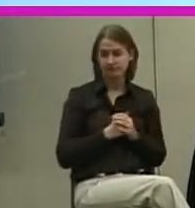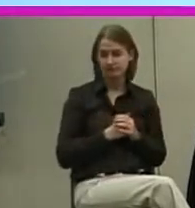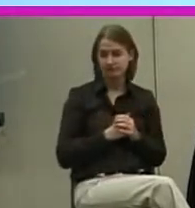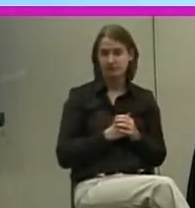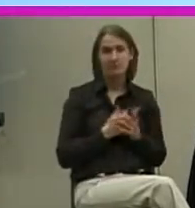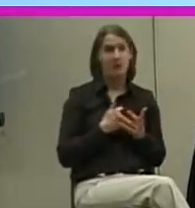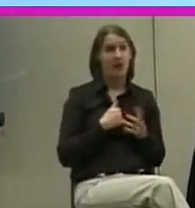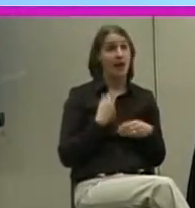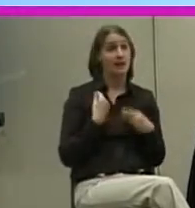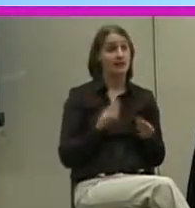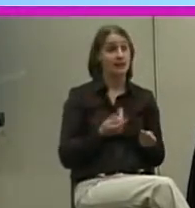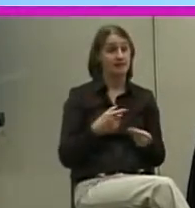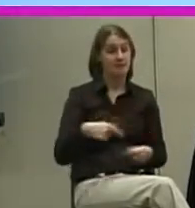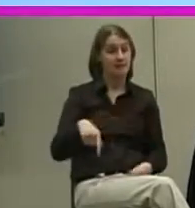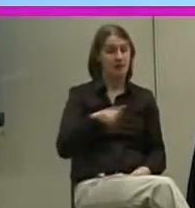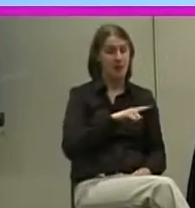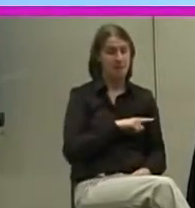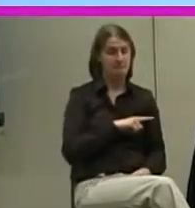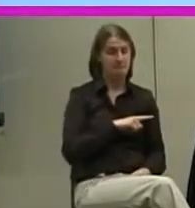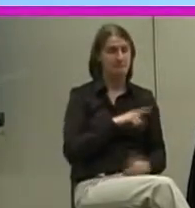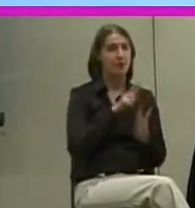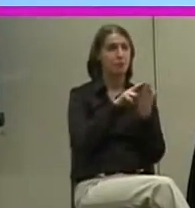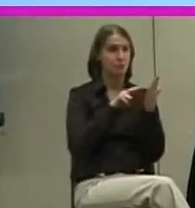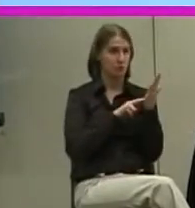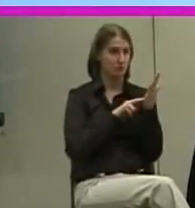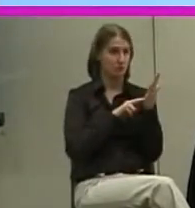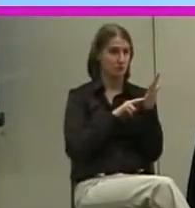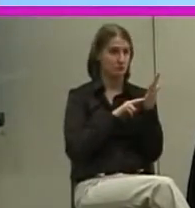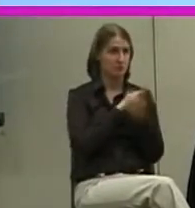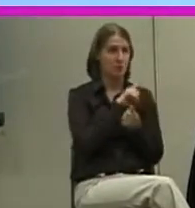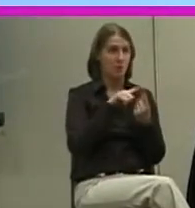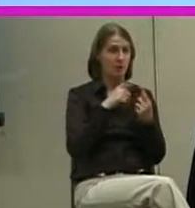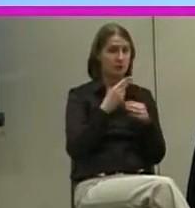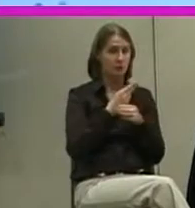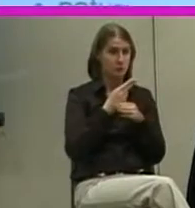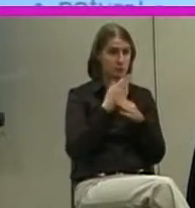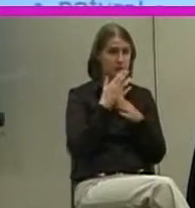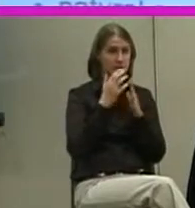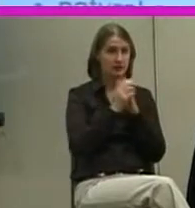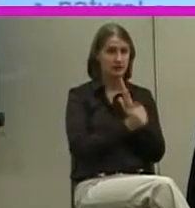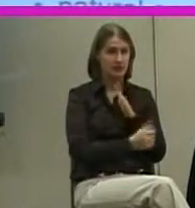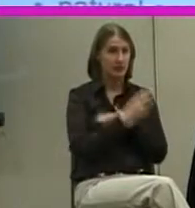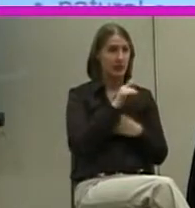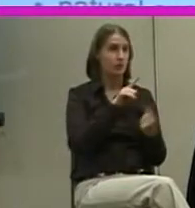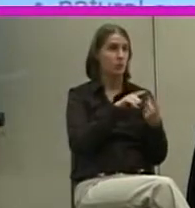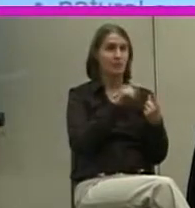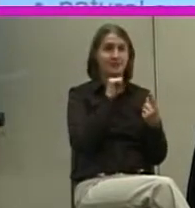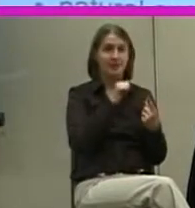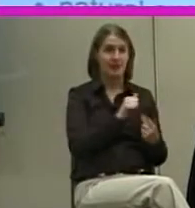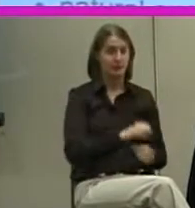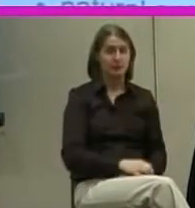I give them a rule for when to use the skill and when not to.